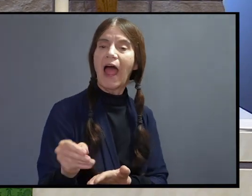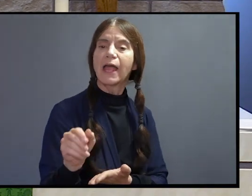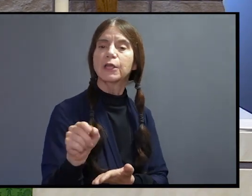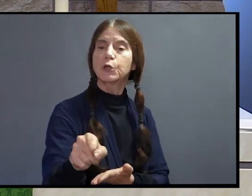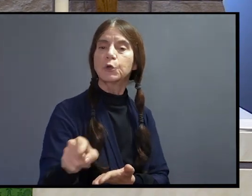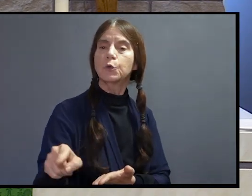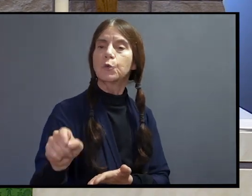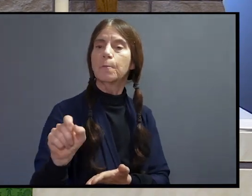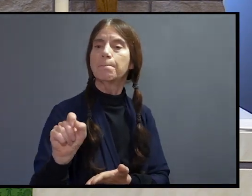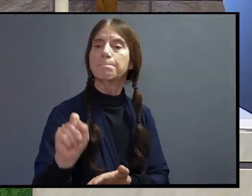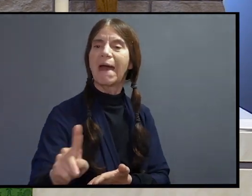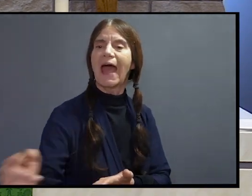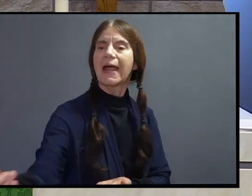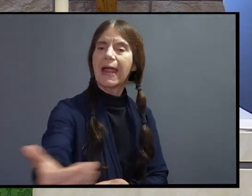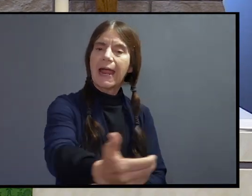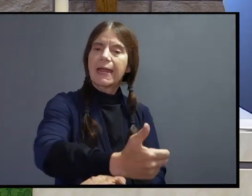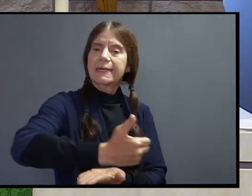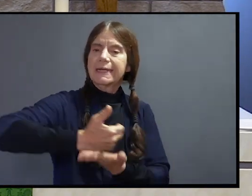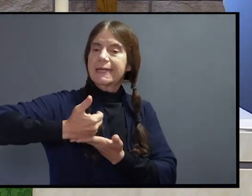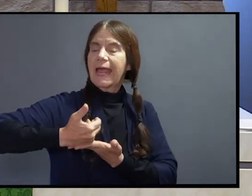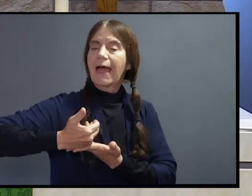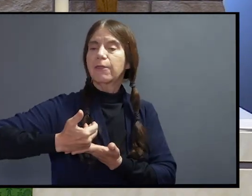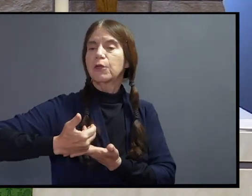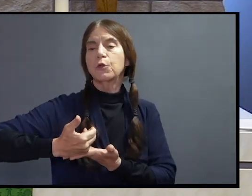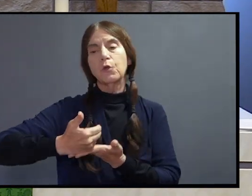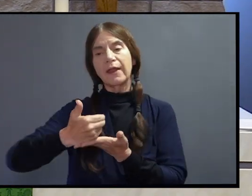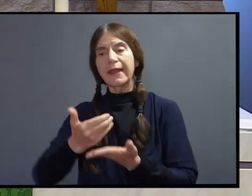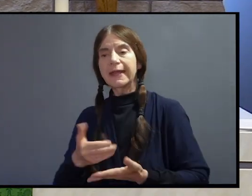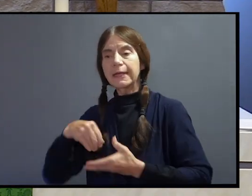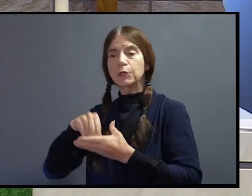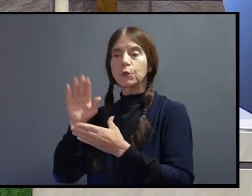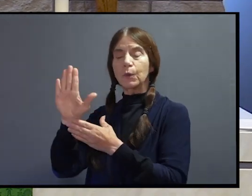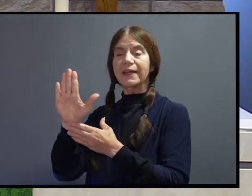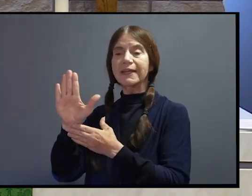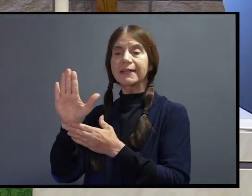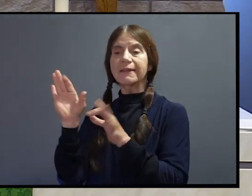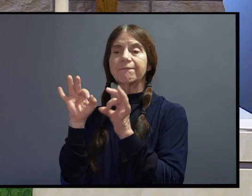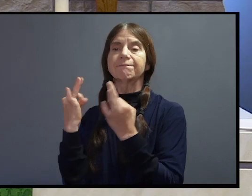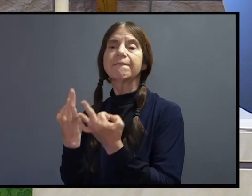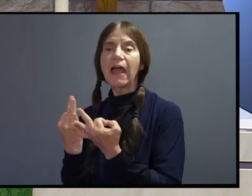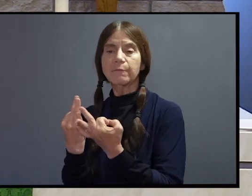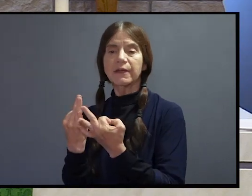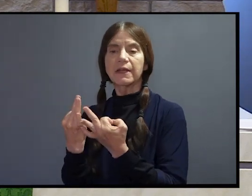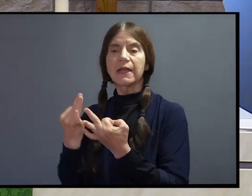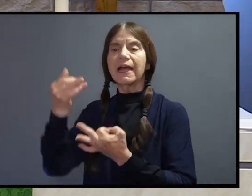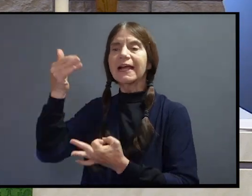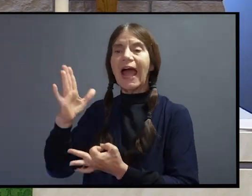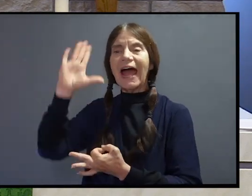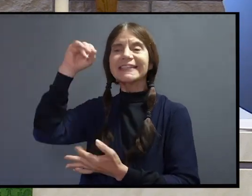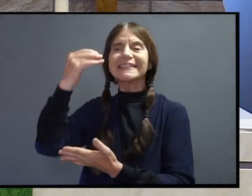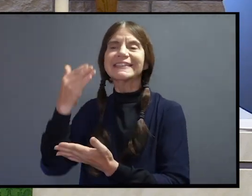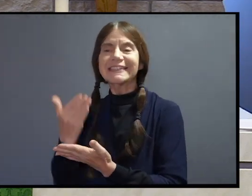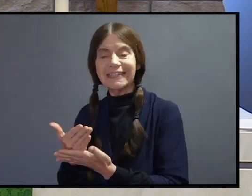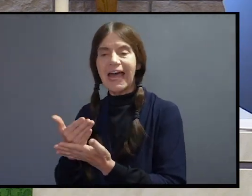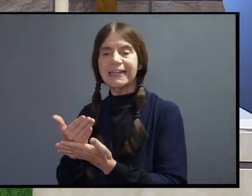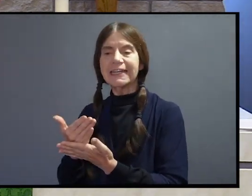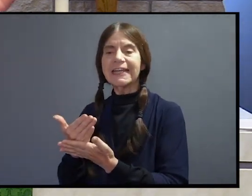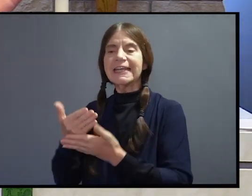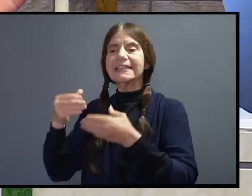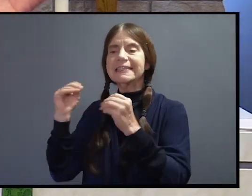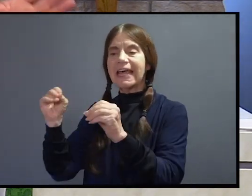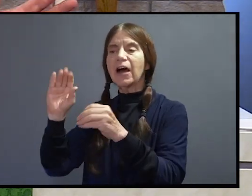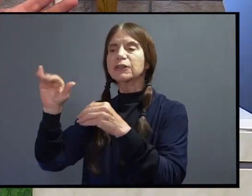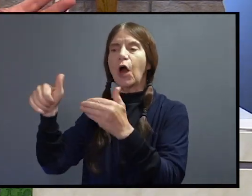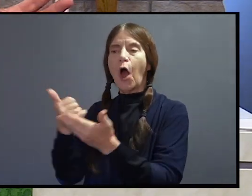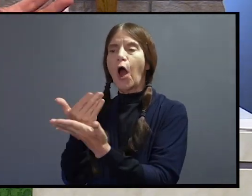to gather you, to have you for Himself. Jesus, the Son of God, sells all